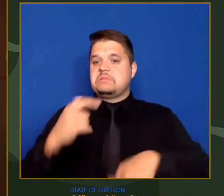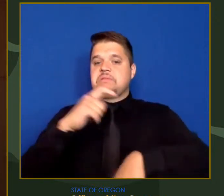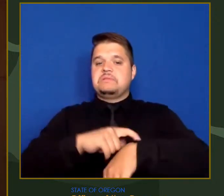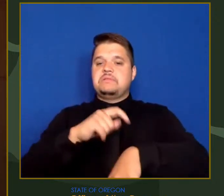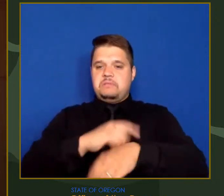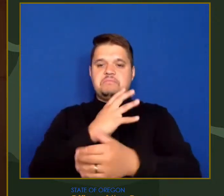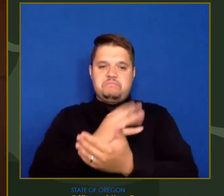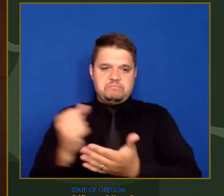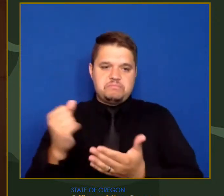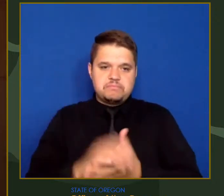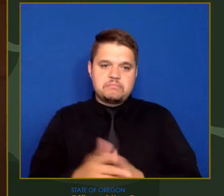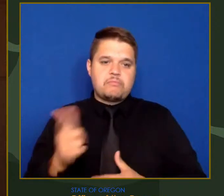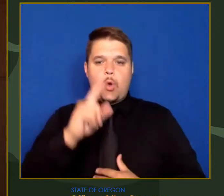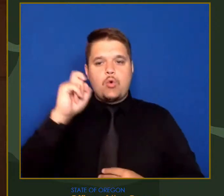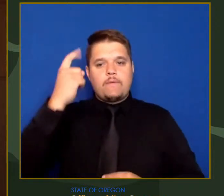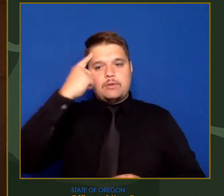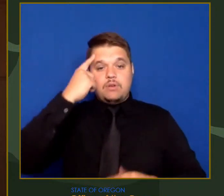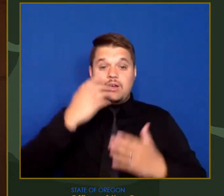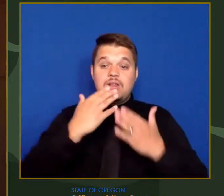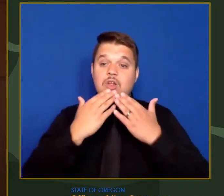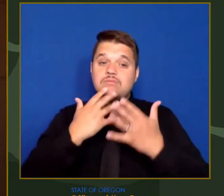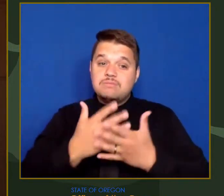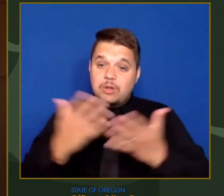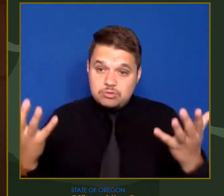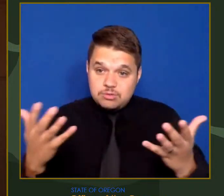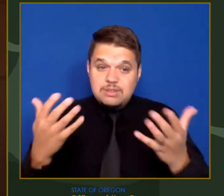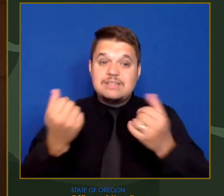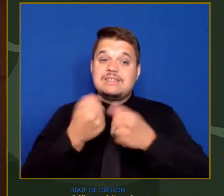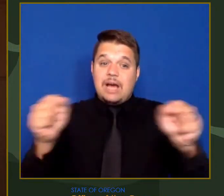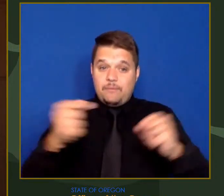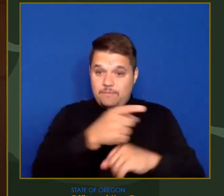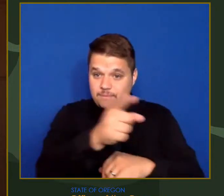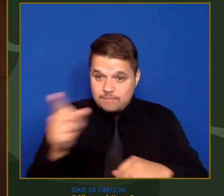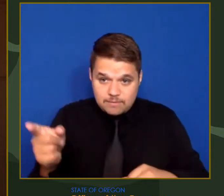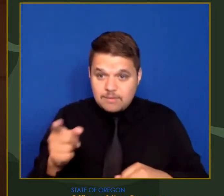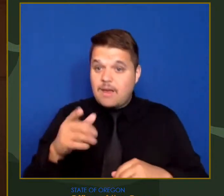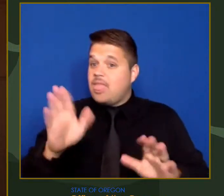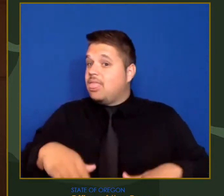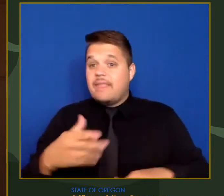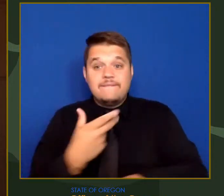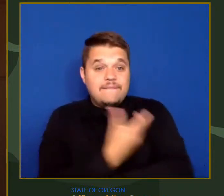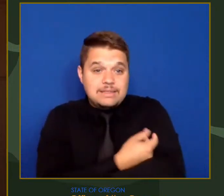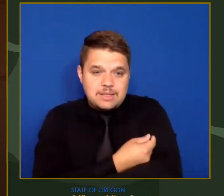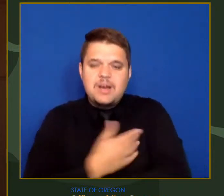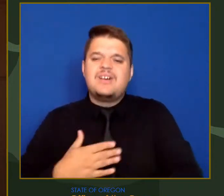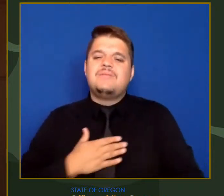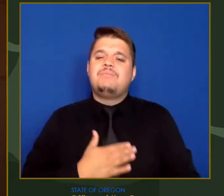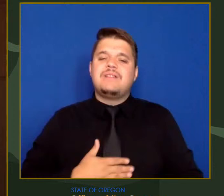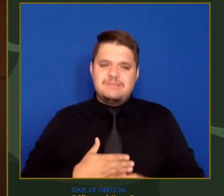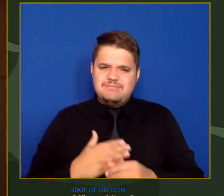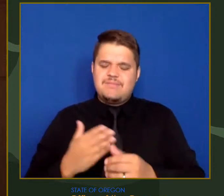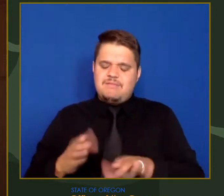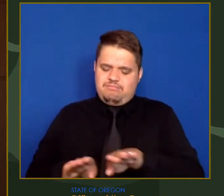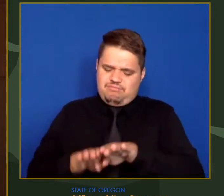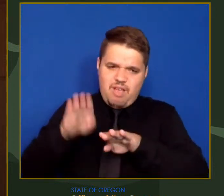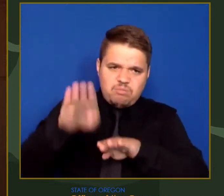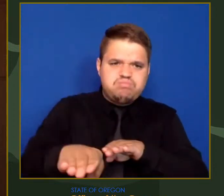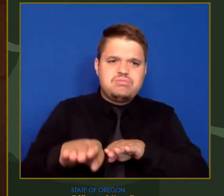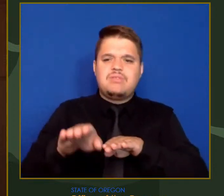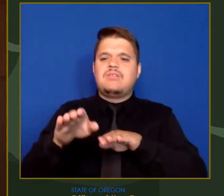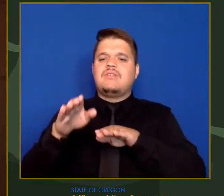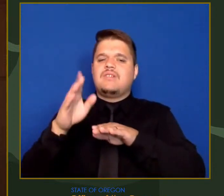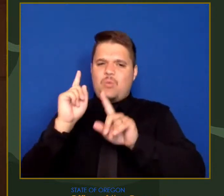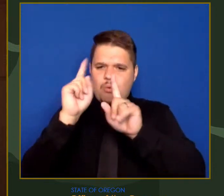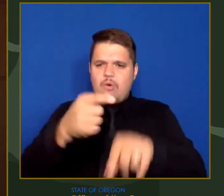much. Be safe out there. And if you haven't gotten vaccinated yet, please step up, help us fully reopen